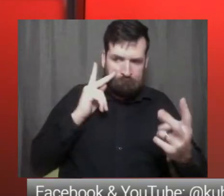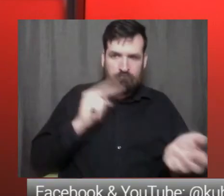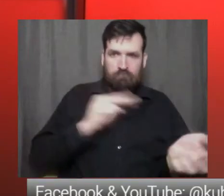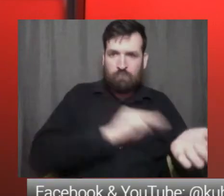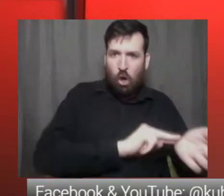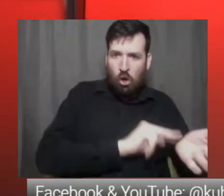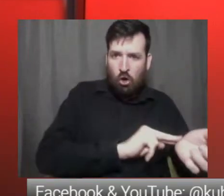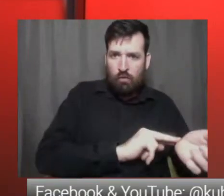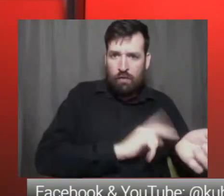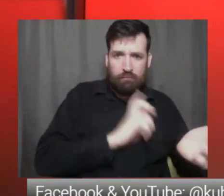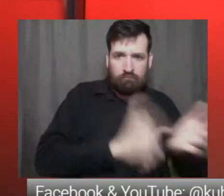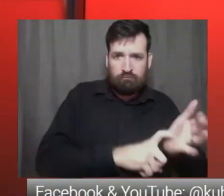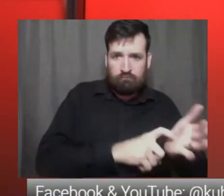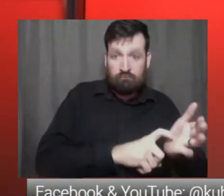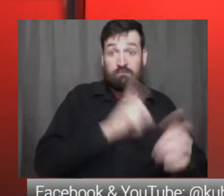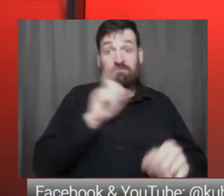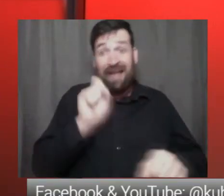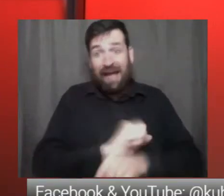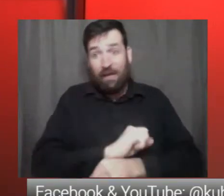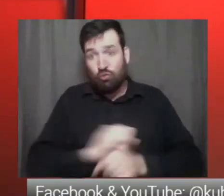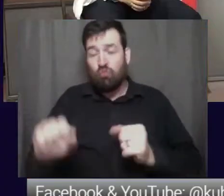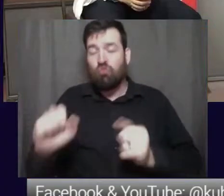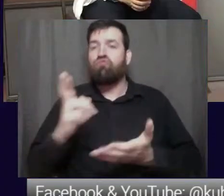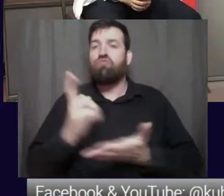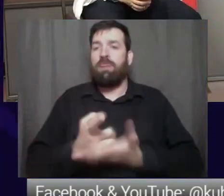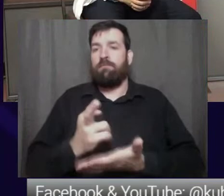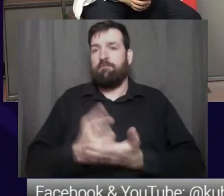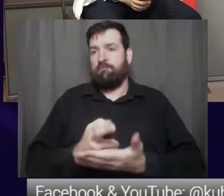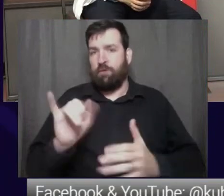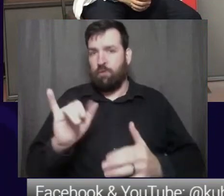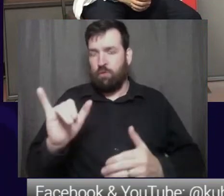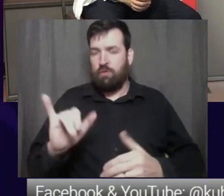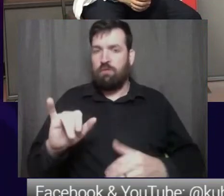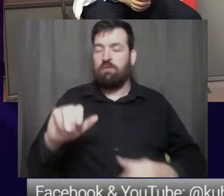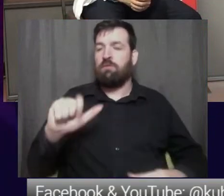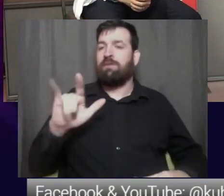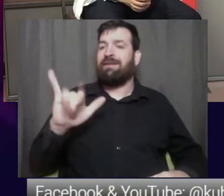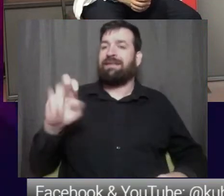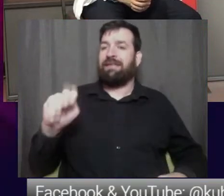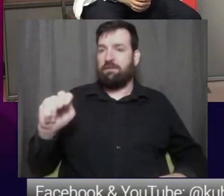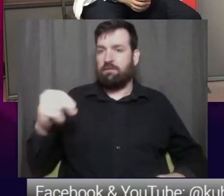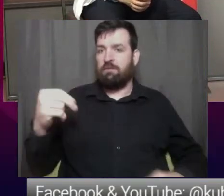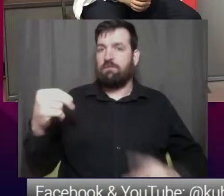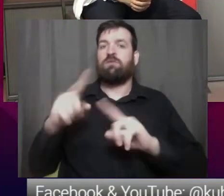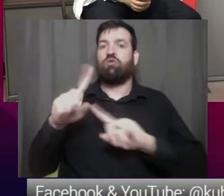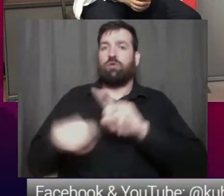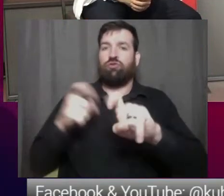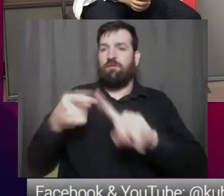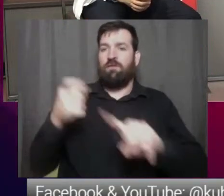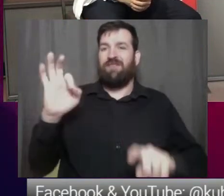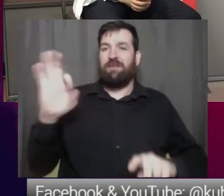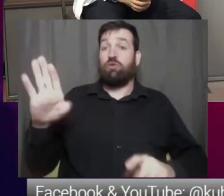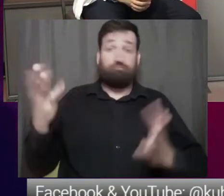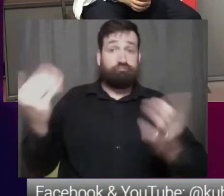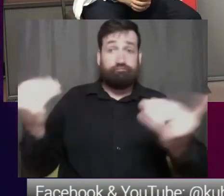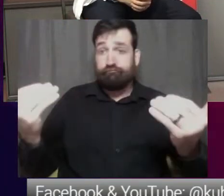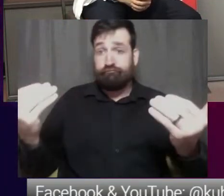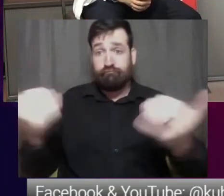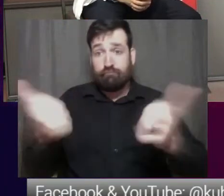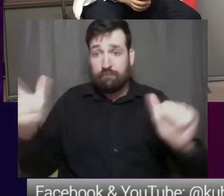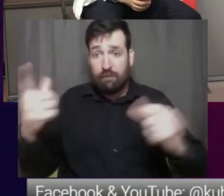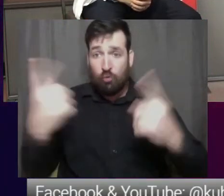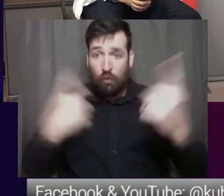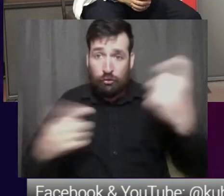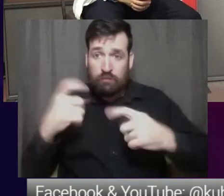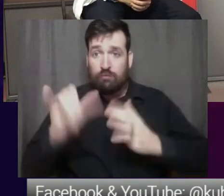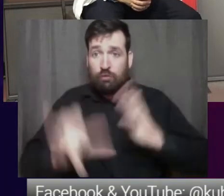as what the actual rhythm is at that time as well. Lynn Painter has a question on Facebook, and keep those questions coming on our Facebook feed or our YouTube feed right